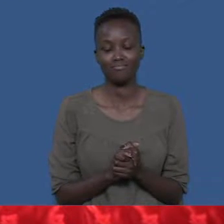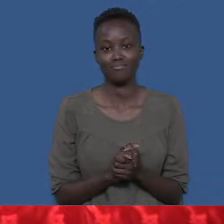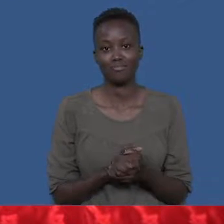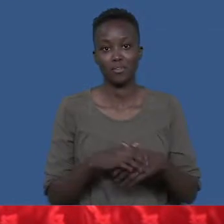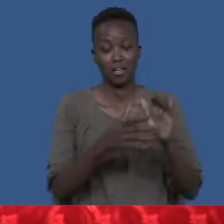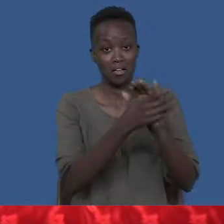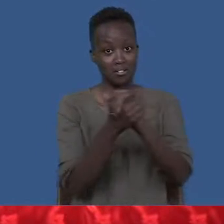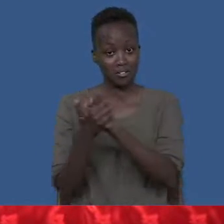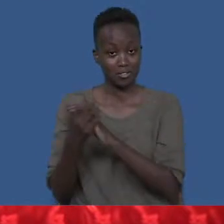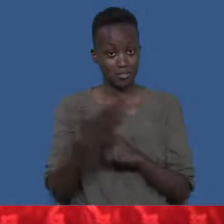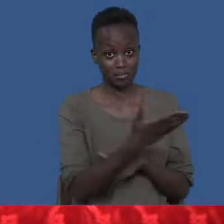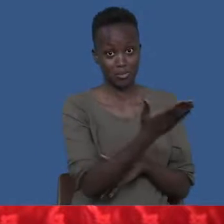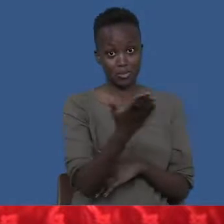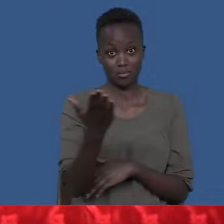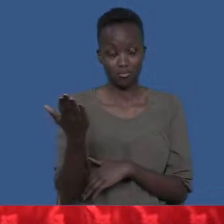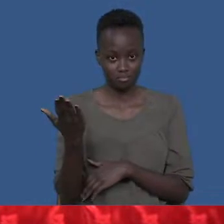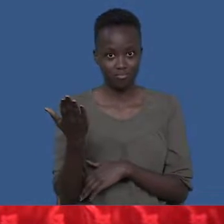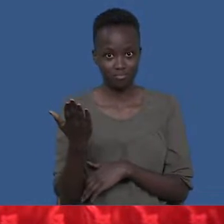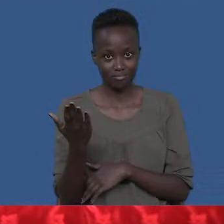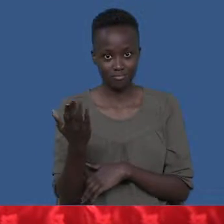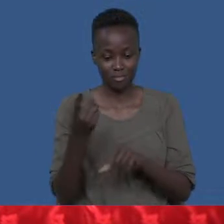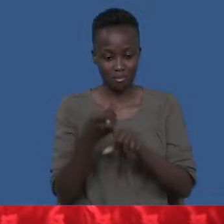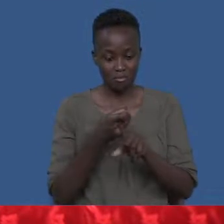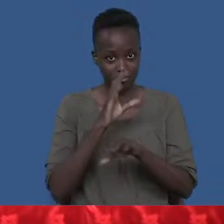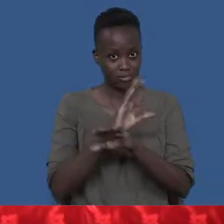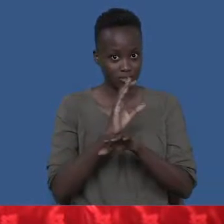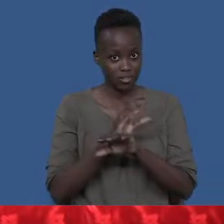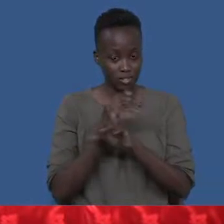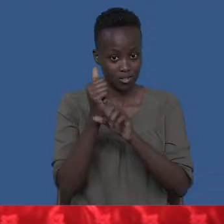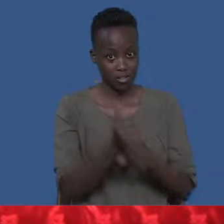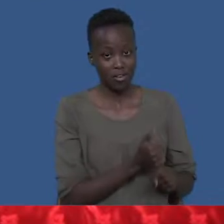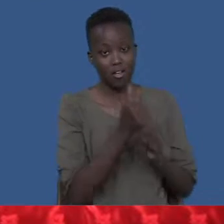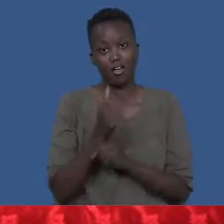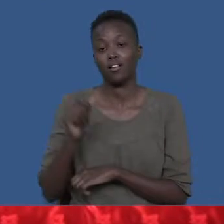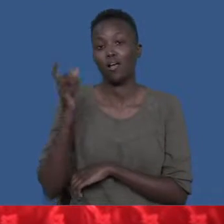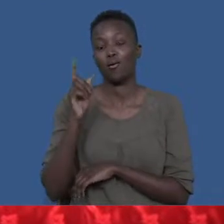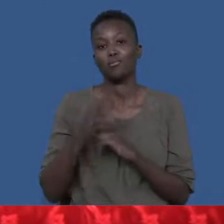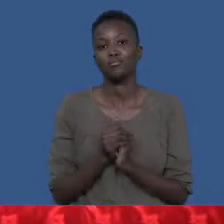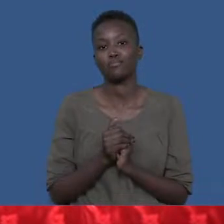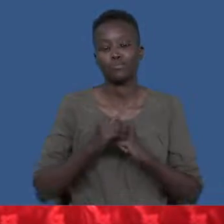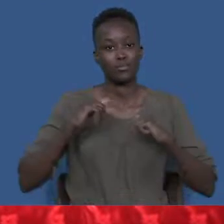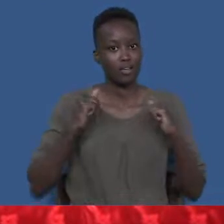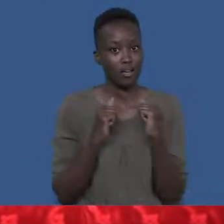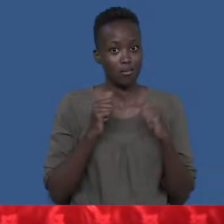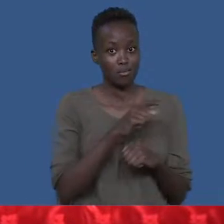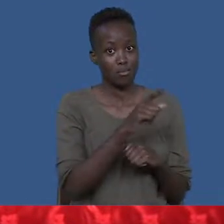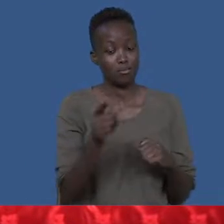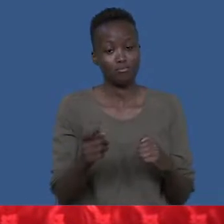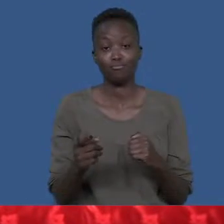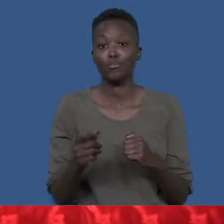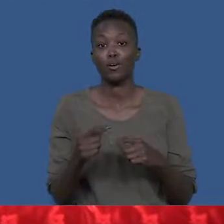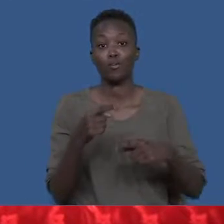warm greetings to you coming from All Saints Cathedral. And we are delighted that you have journeyed with